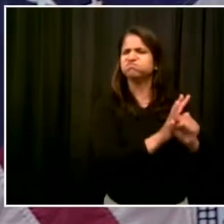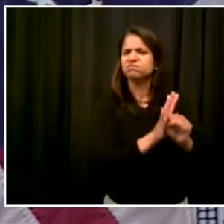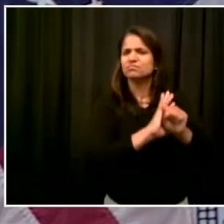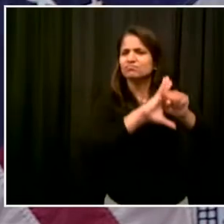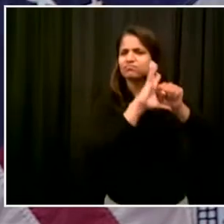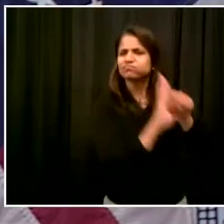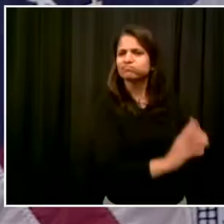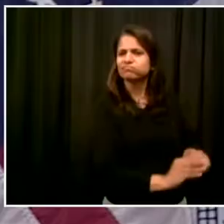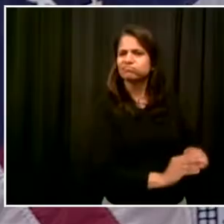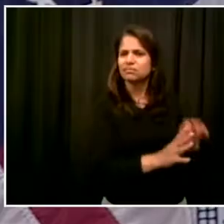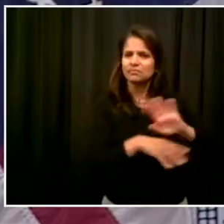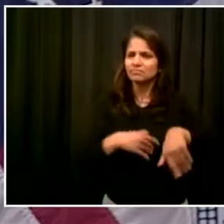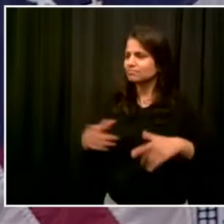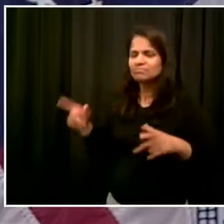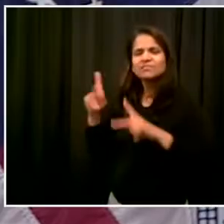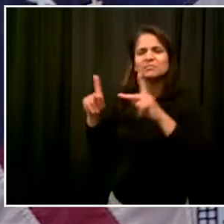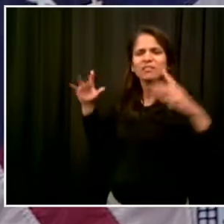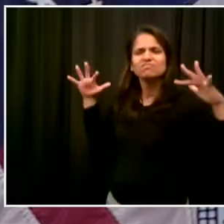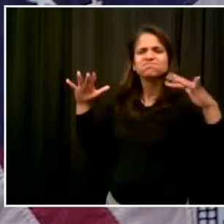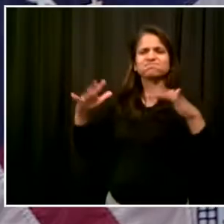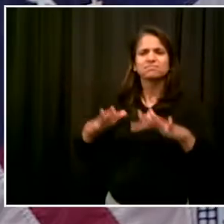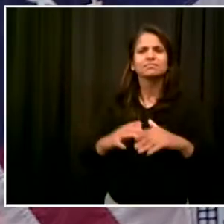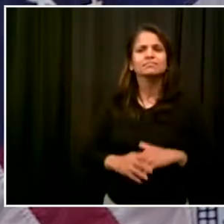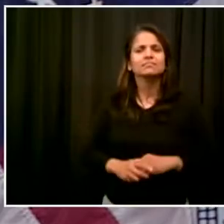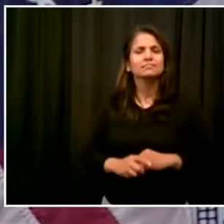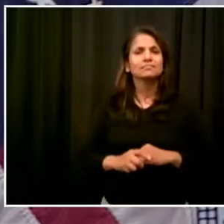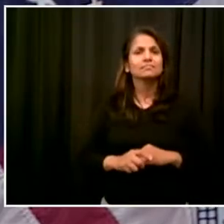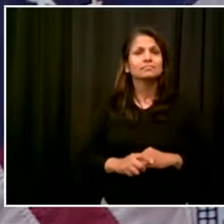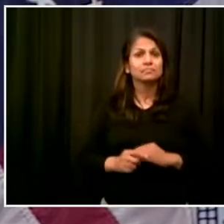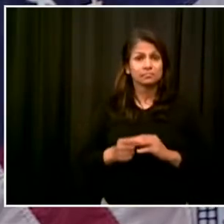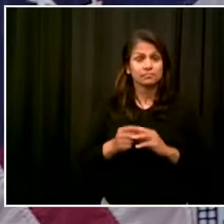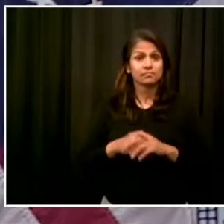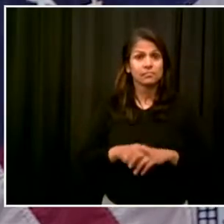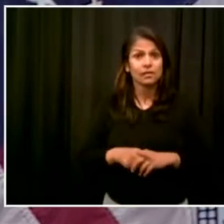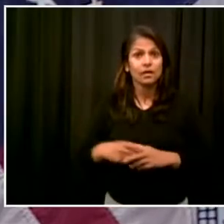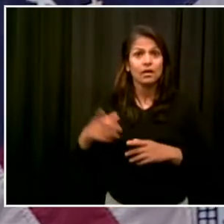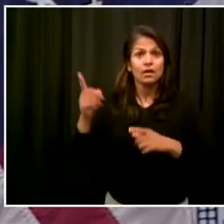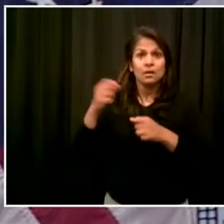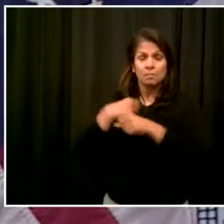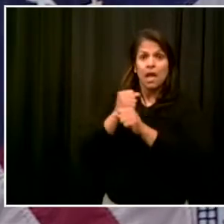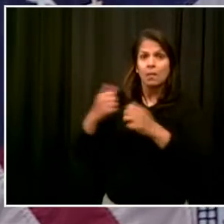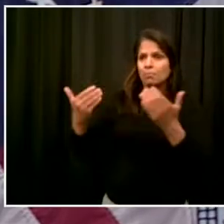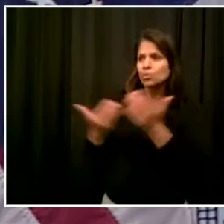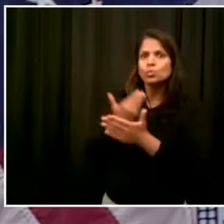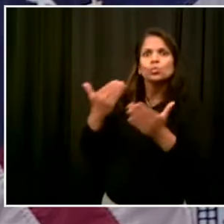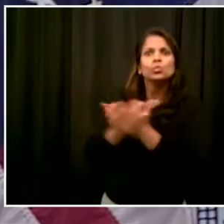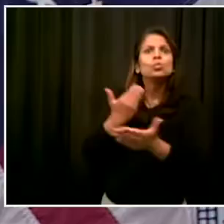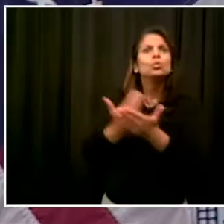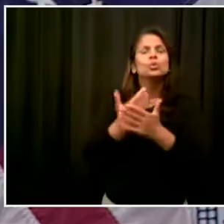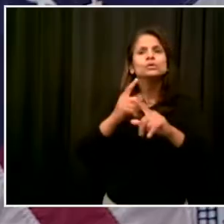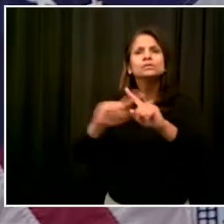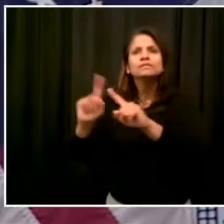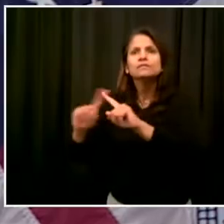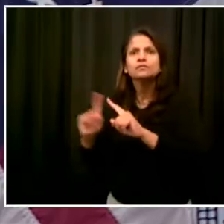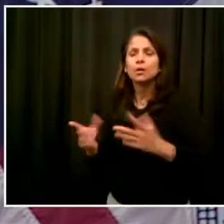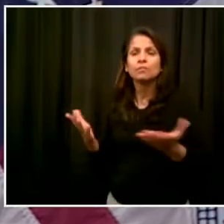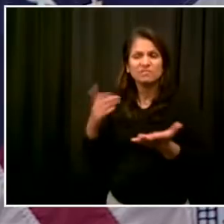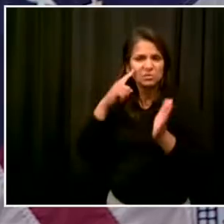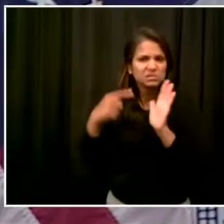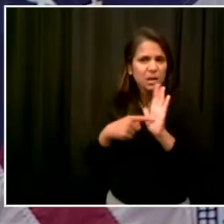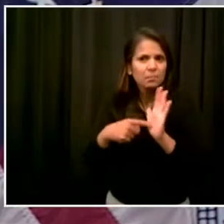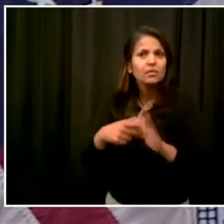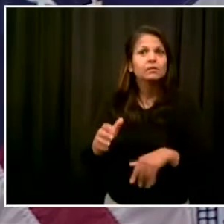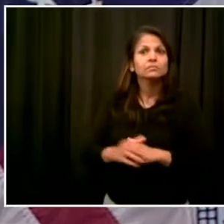before. You know, if I said to you we were going to take an entire school system, 1.1 million kids, put it online in a matter of